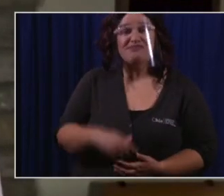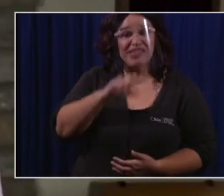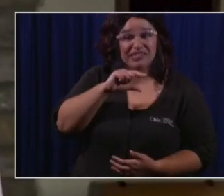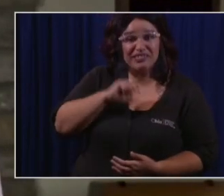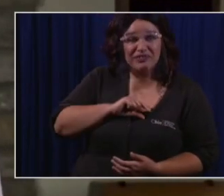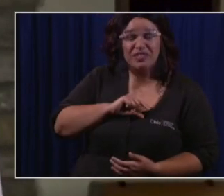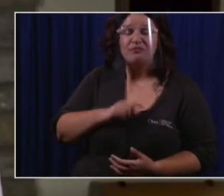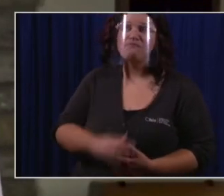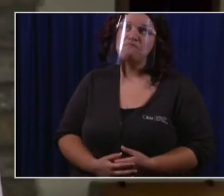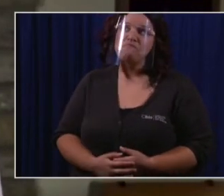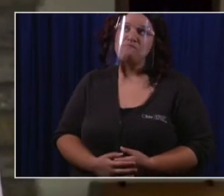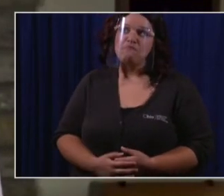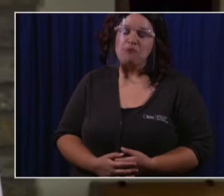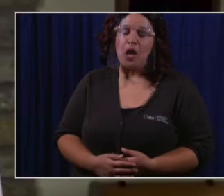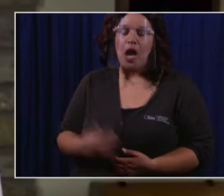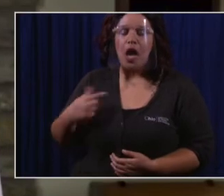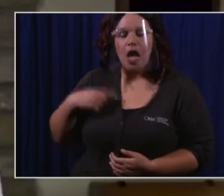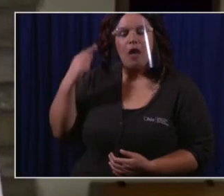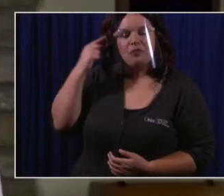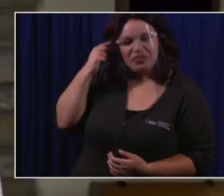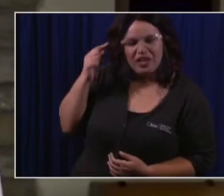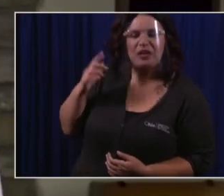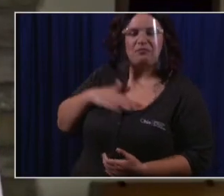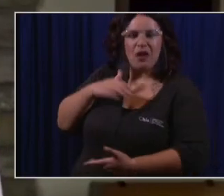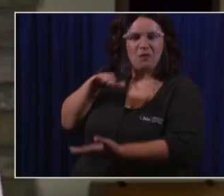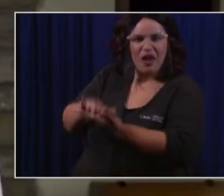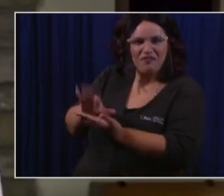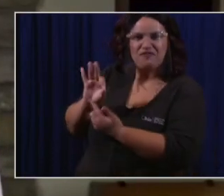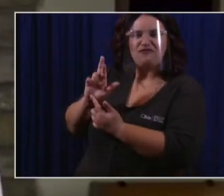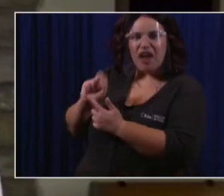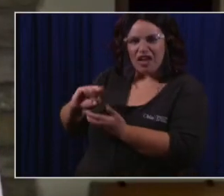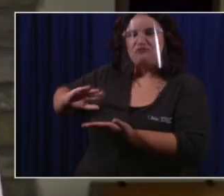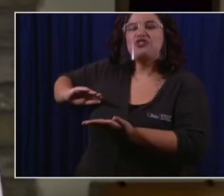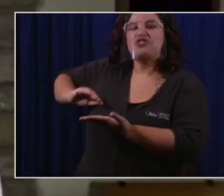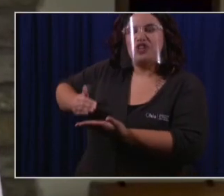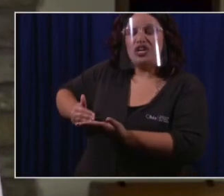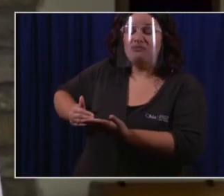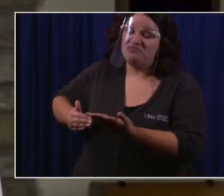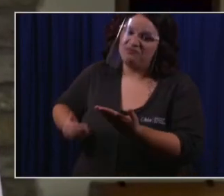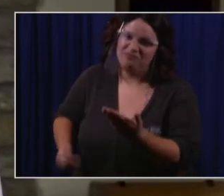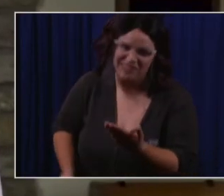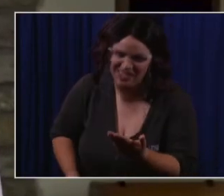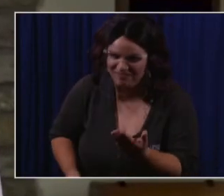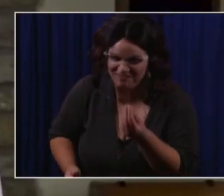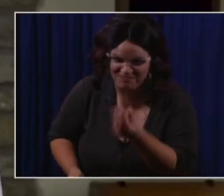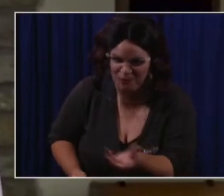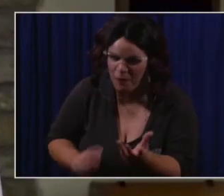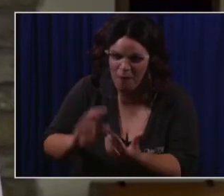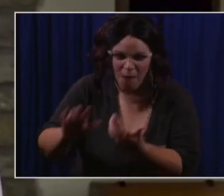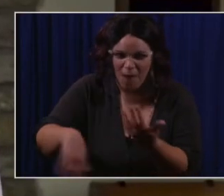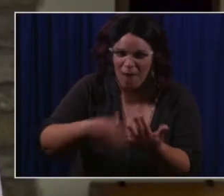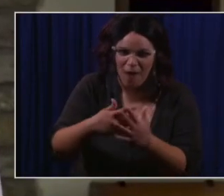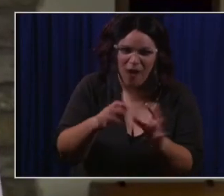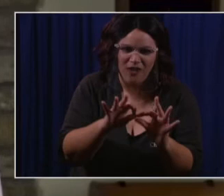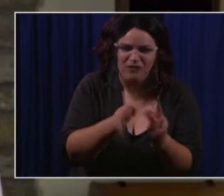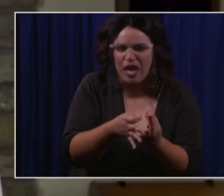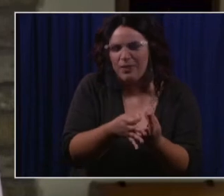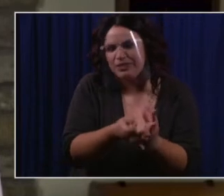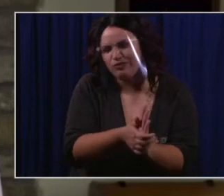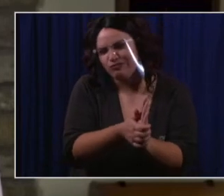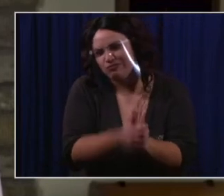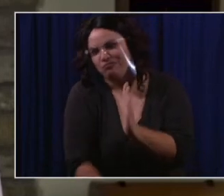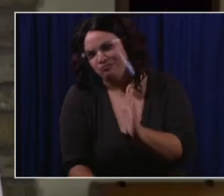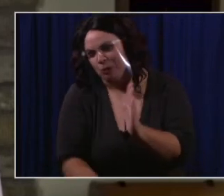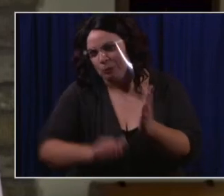all the family members are good cooks, and we got a lot of good cooks in the family. But it's